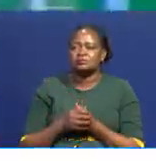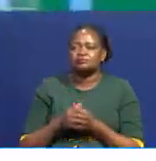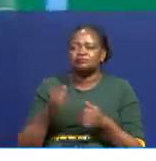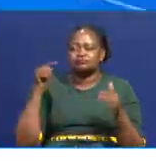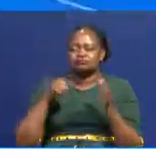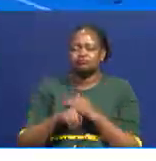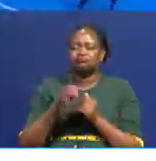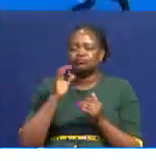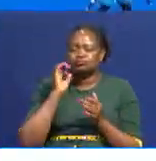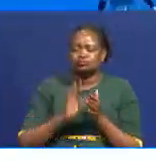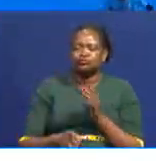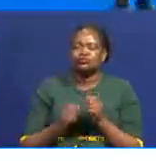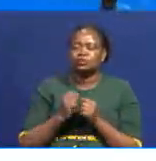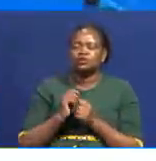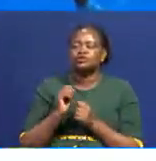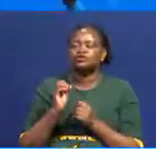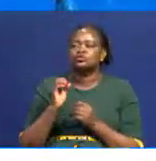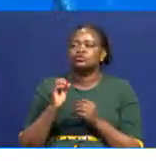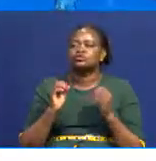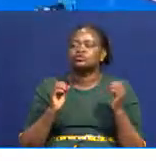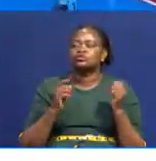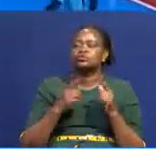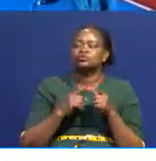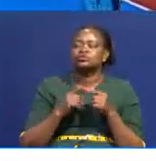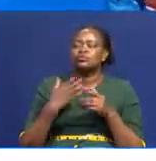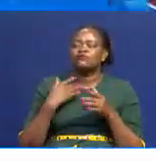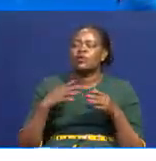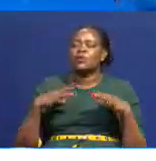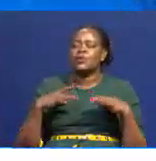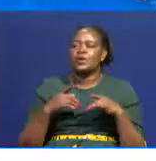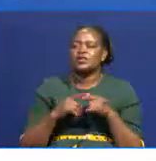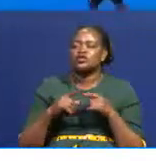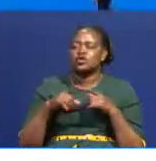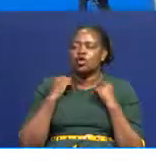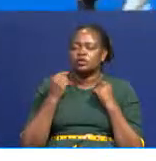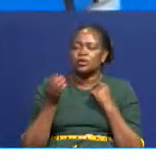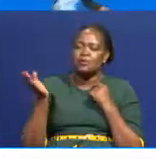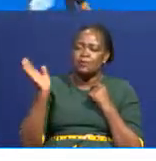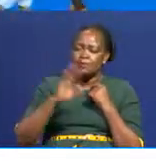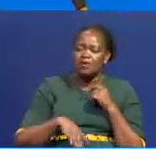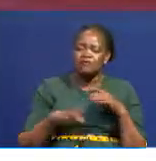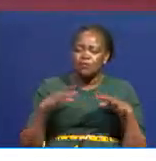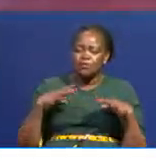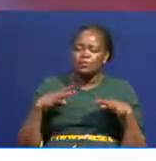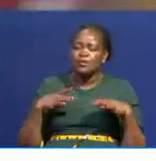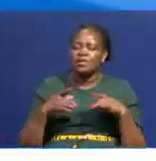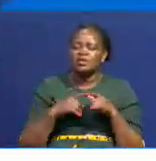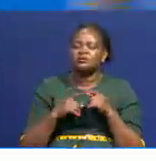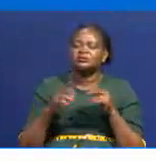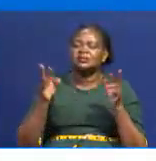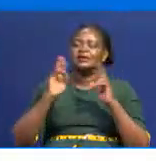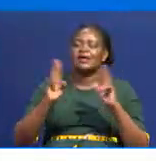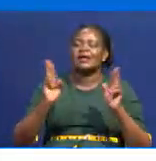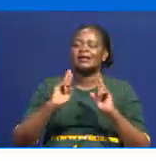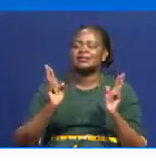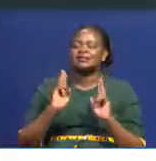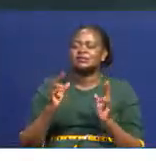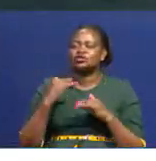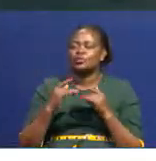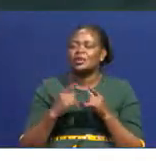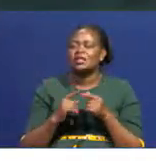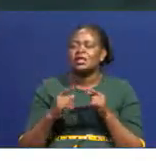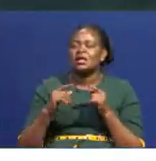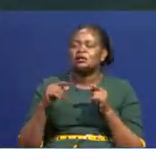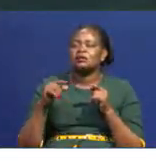a quick brace to make it 8-0 going into the break. The host returned from the break, Mofomi doubled to stamp the authority in the game,